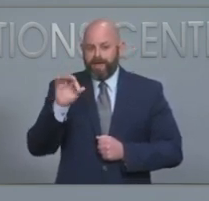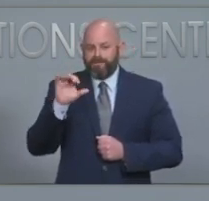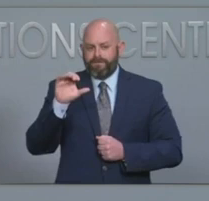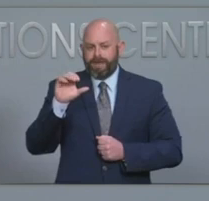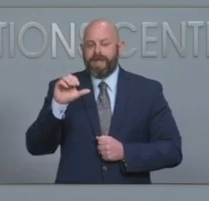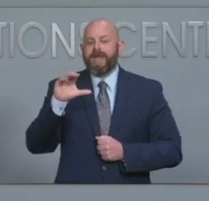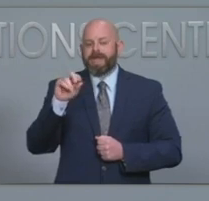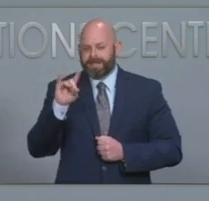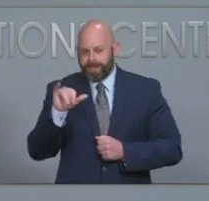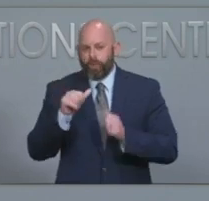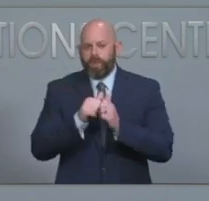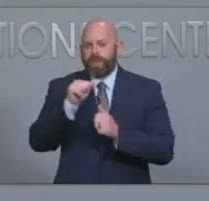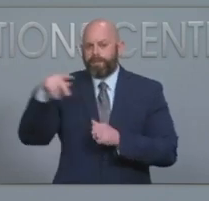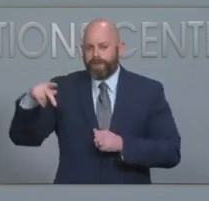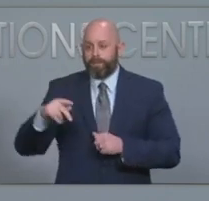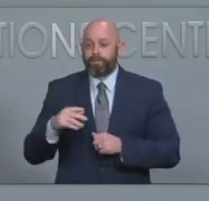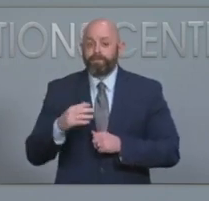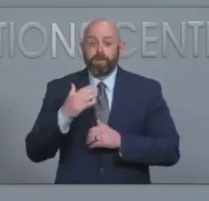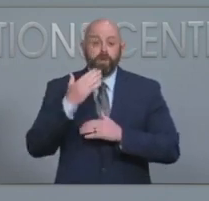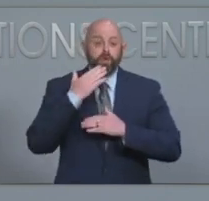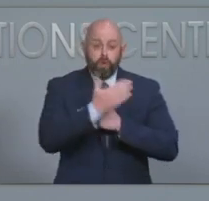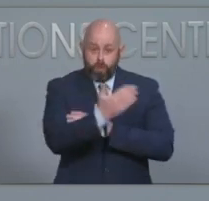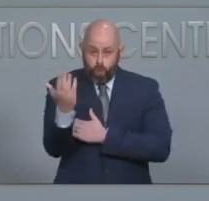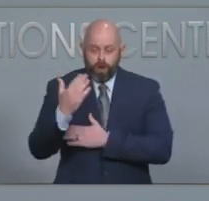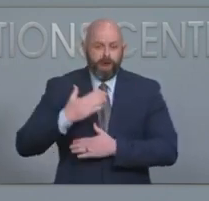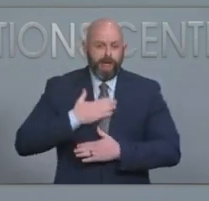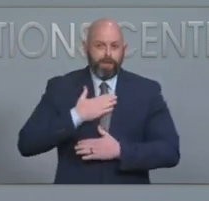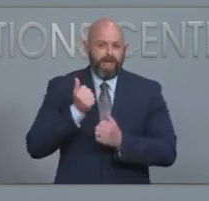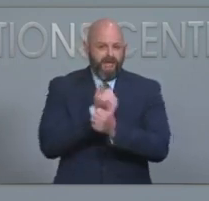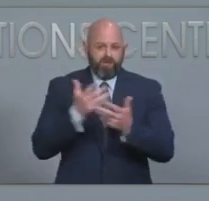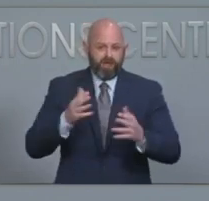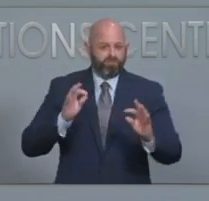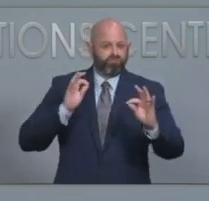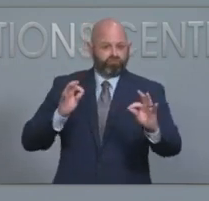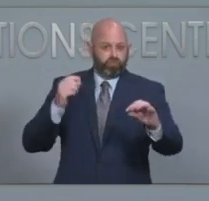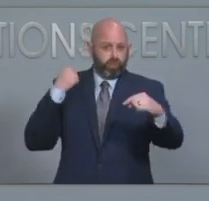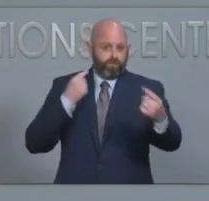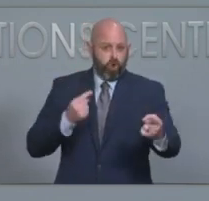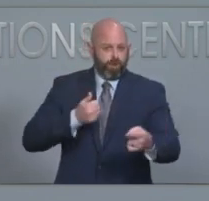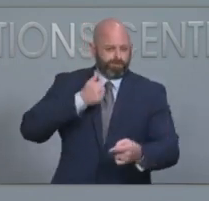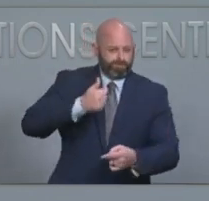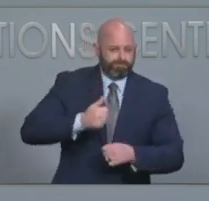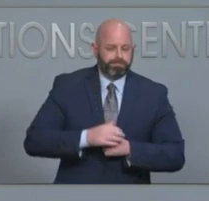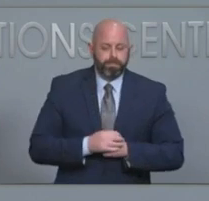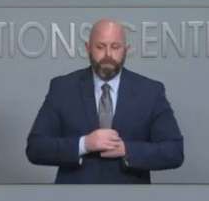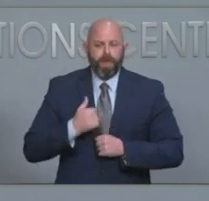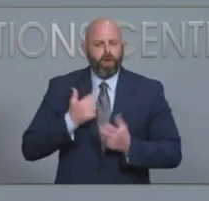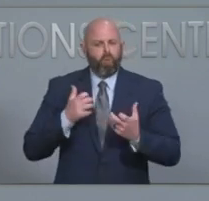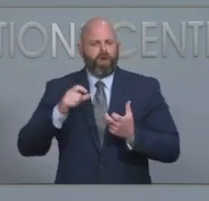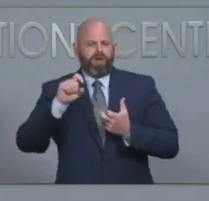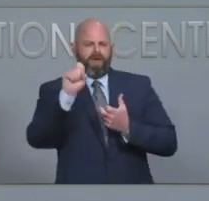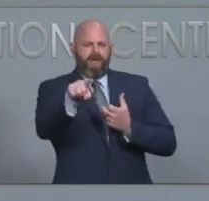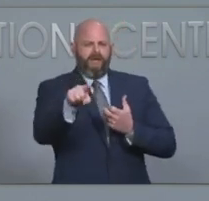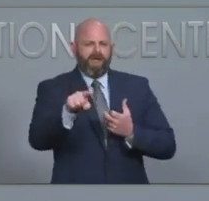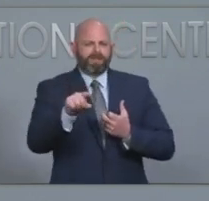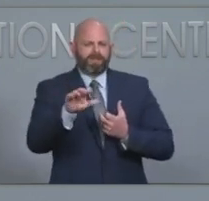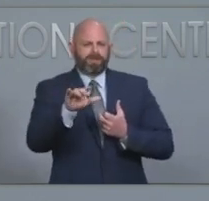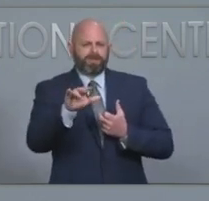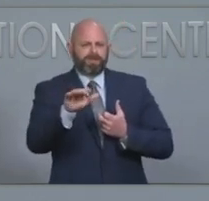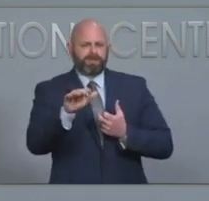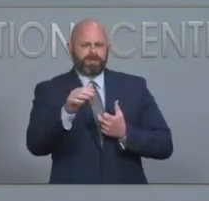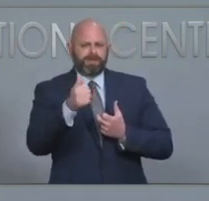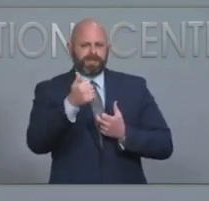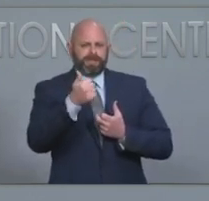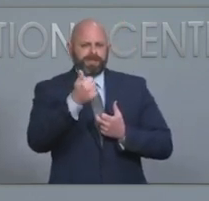Hi, good morning. Glad to hear everything is going smoothly so far. I wanted to ask real quick if there have been any myths